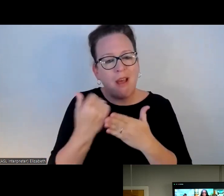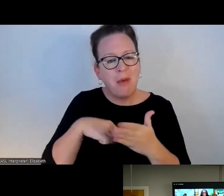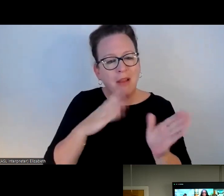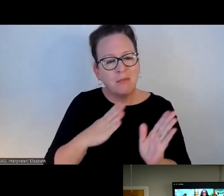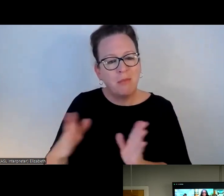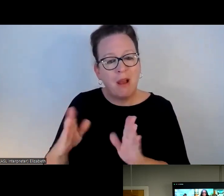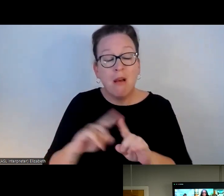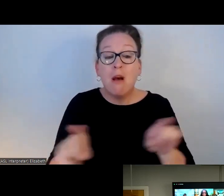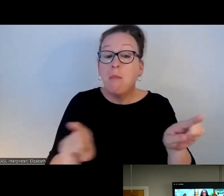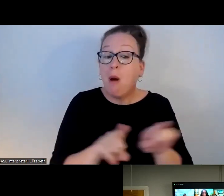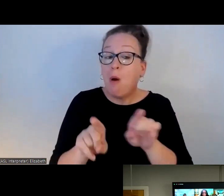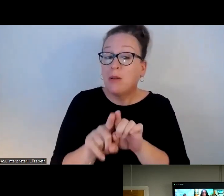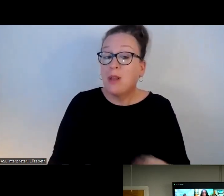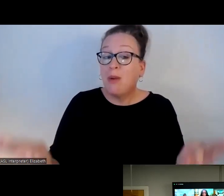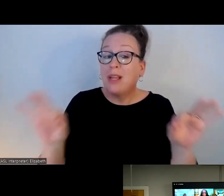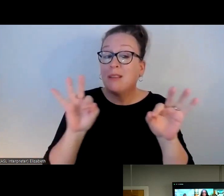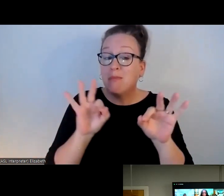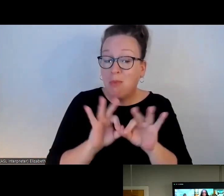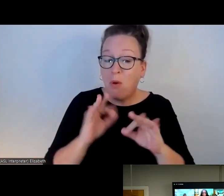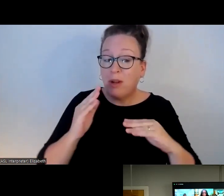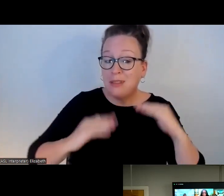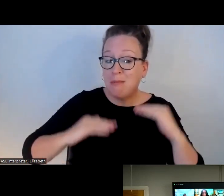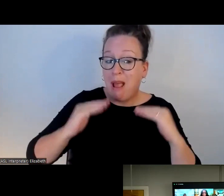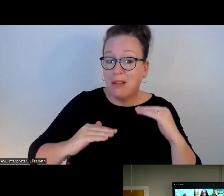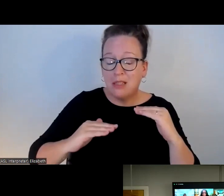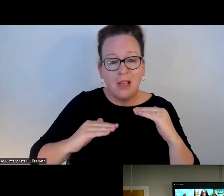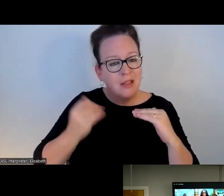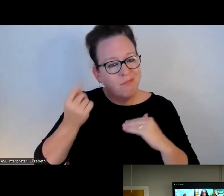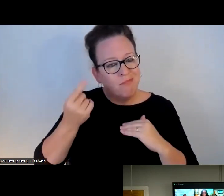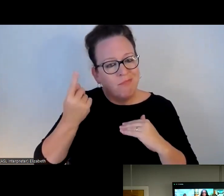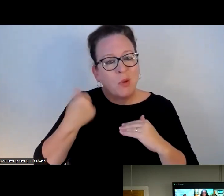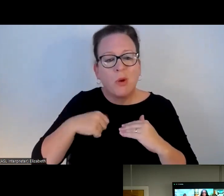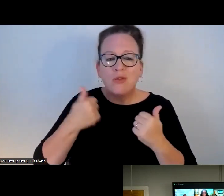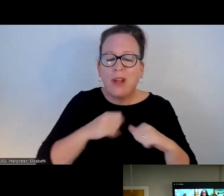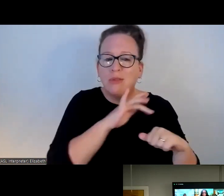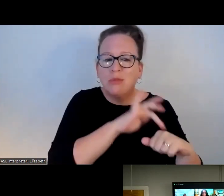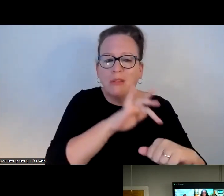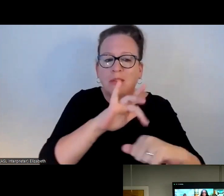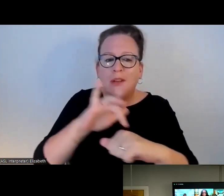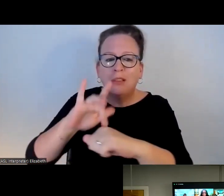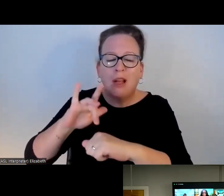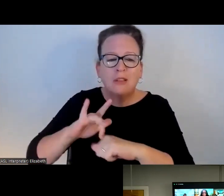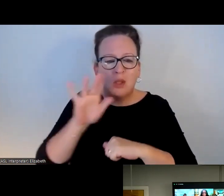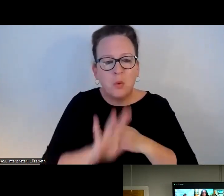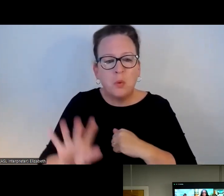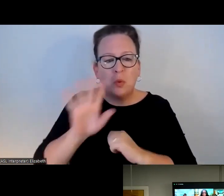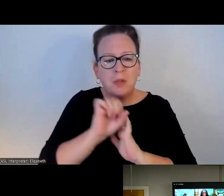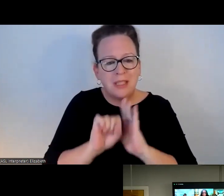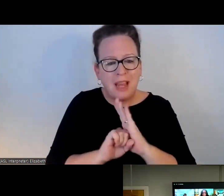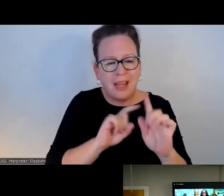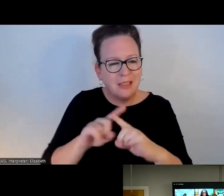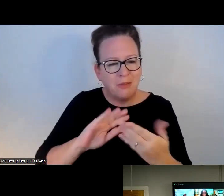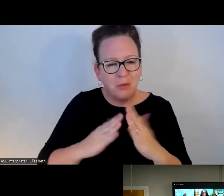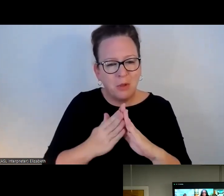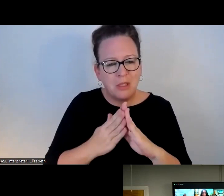also balance that with we're trying to travel around the state and to different communities. And so we probably need to be flexible and make sure that there's